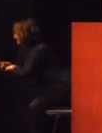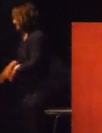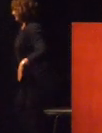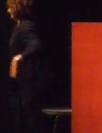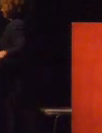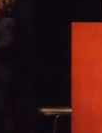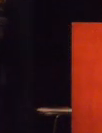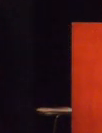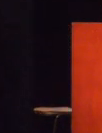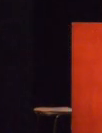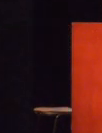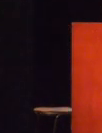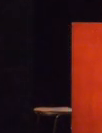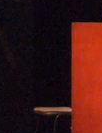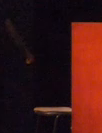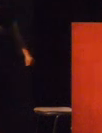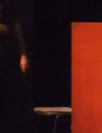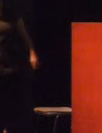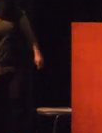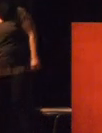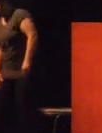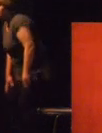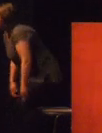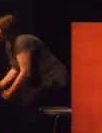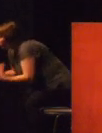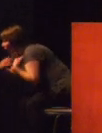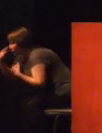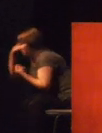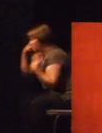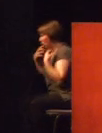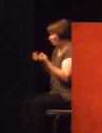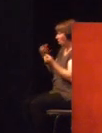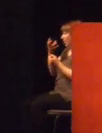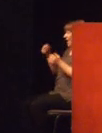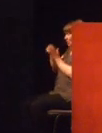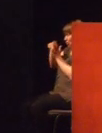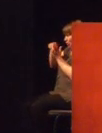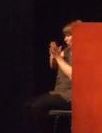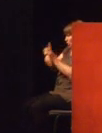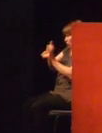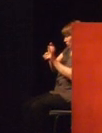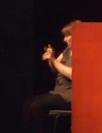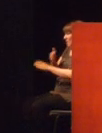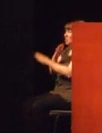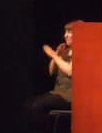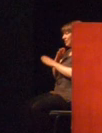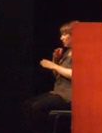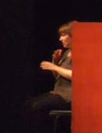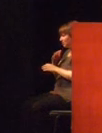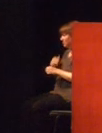And our team has also been doing mental health and suicide prevention workshops this summer, where